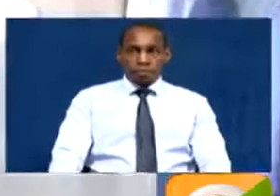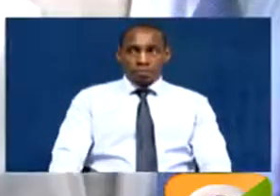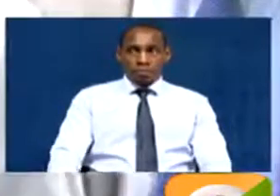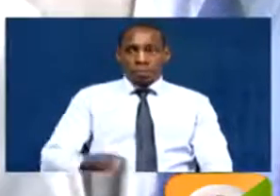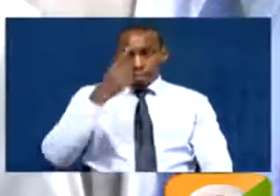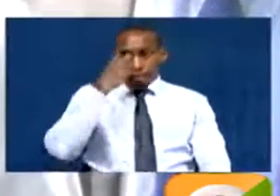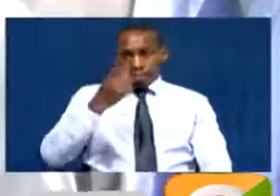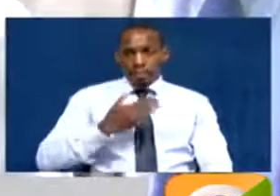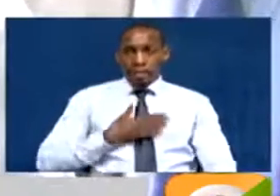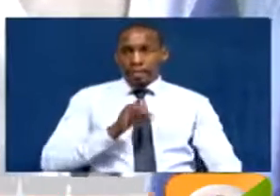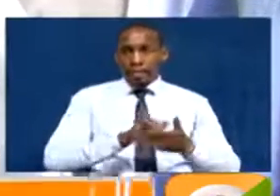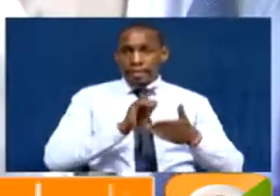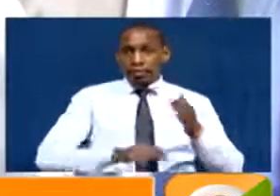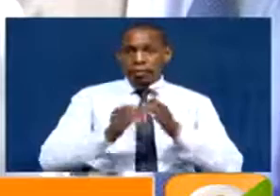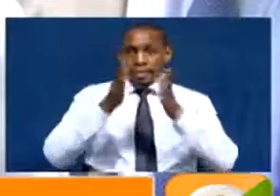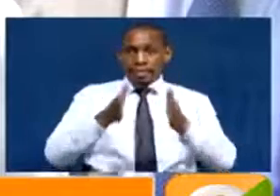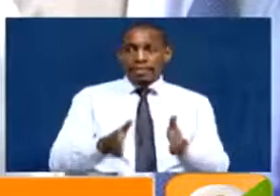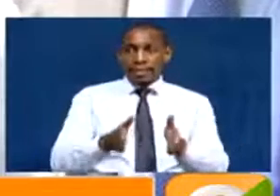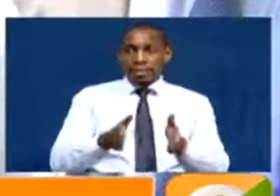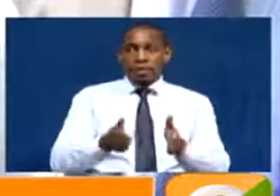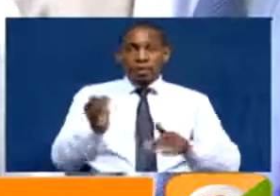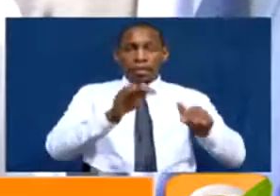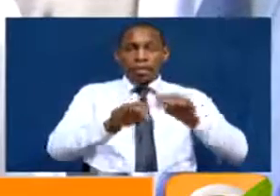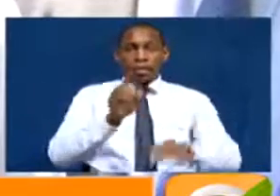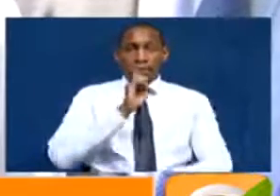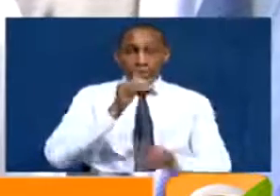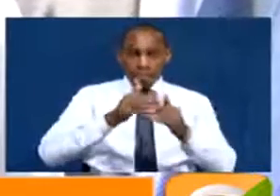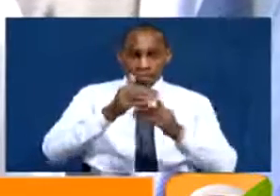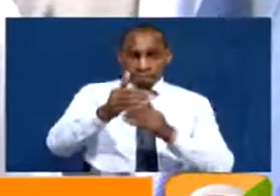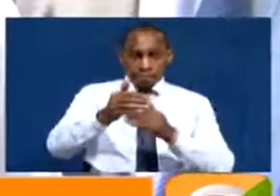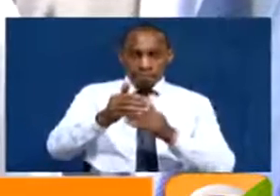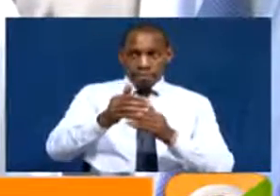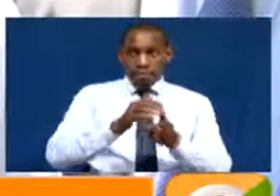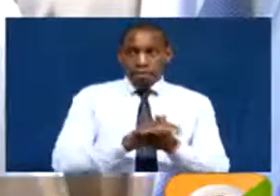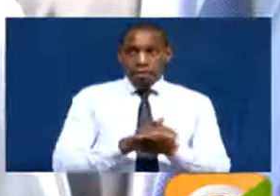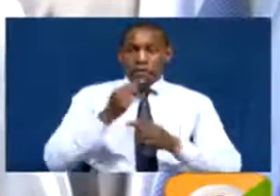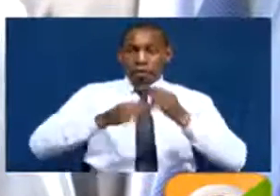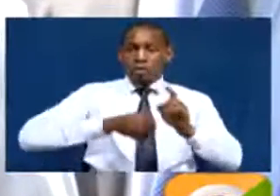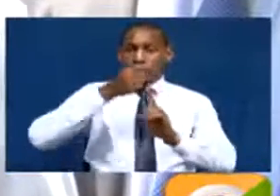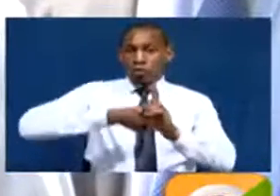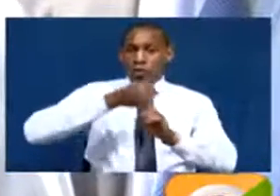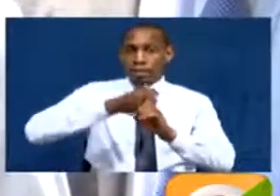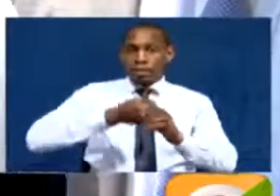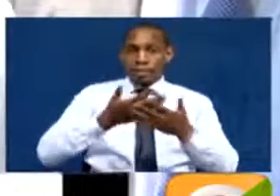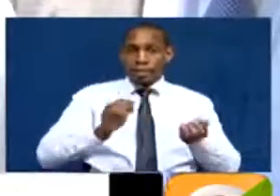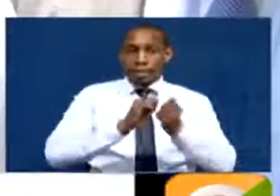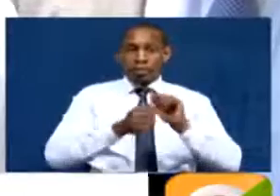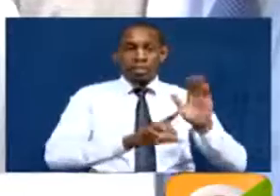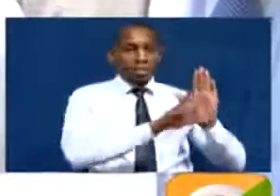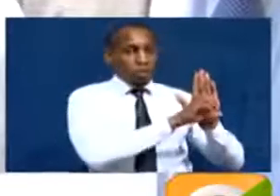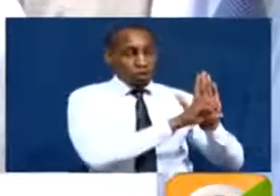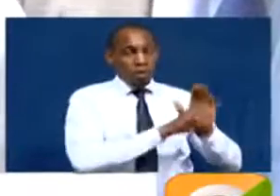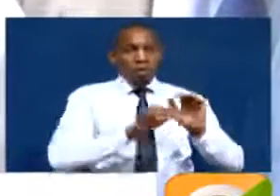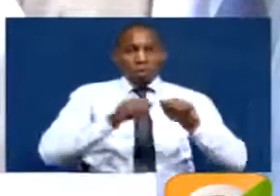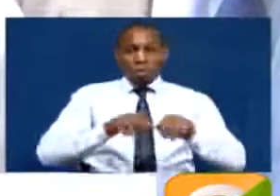Ndoto yangu ni kwamba viongozi ambao watachaguliwa wasidishe mambo ya kurekebisha sheria